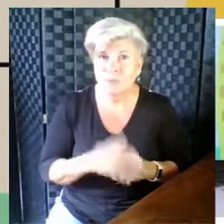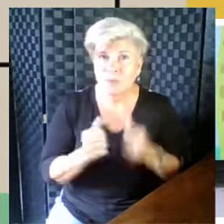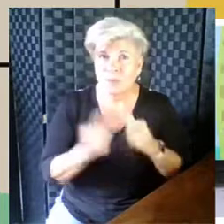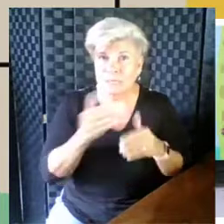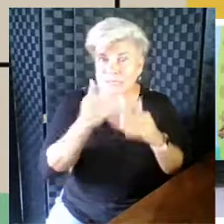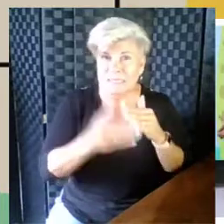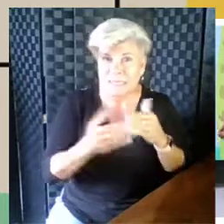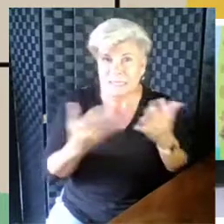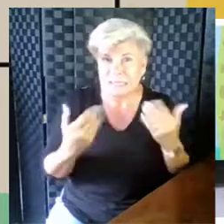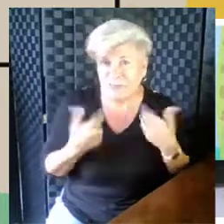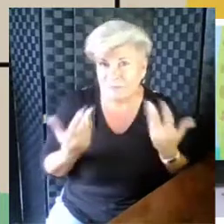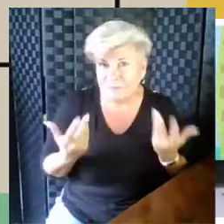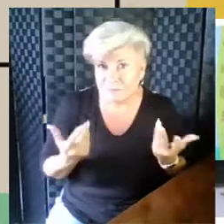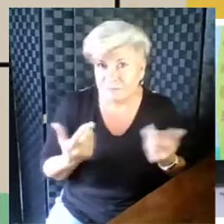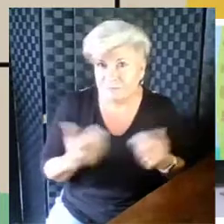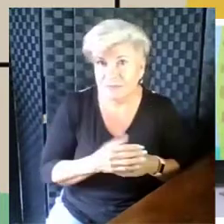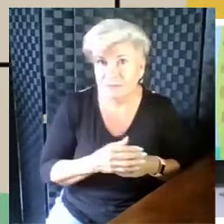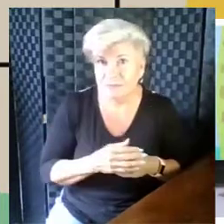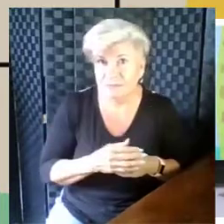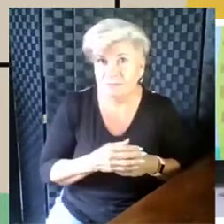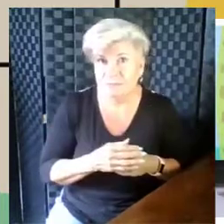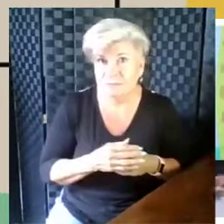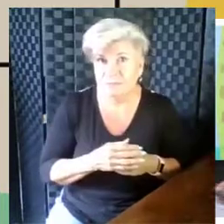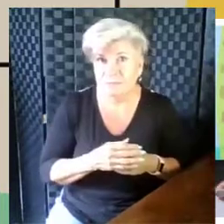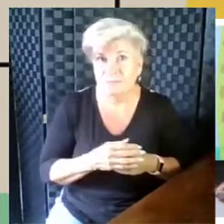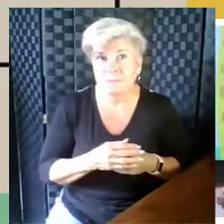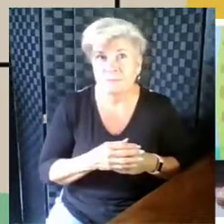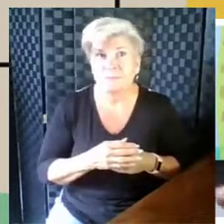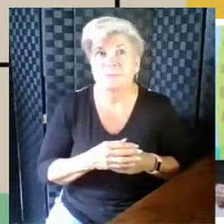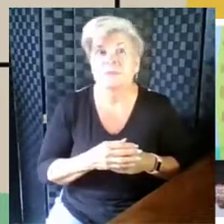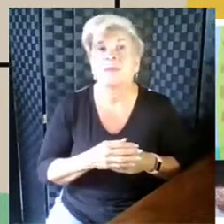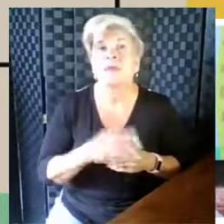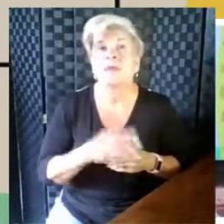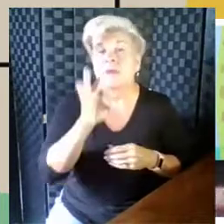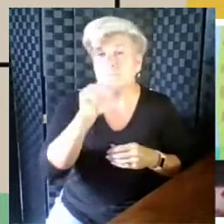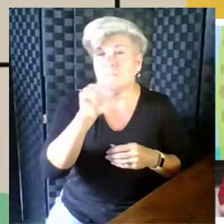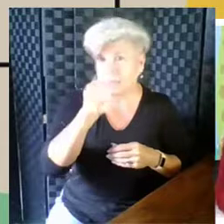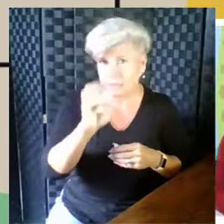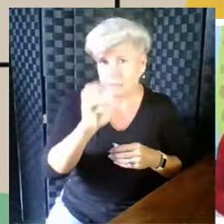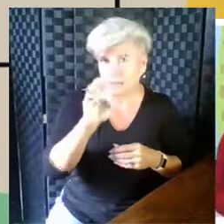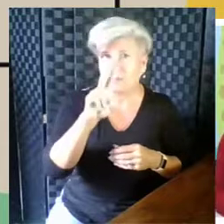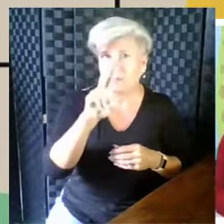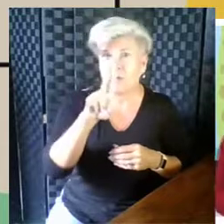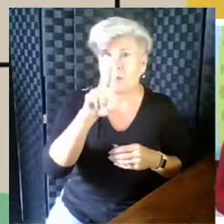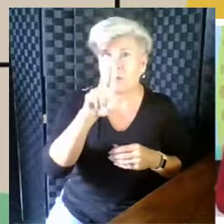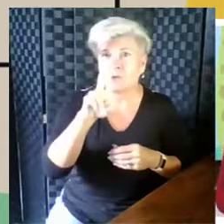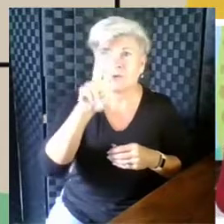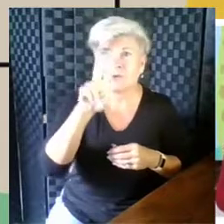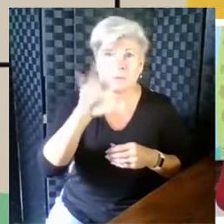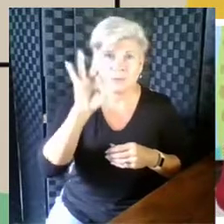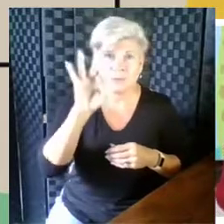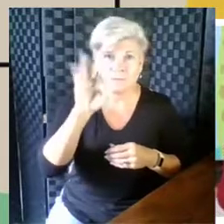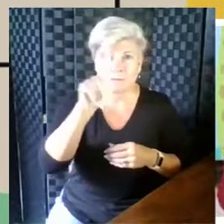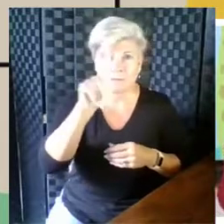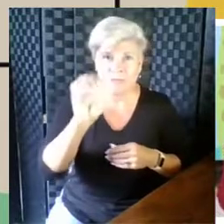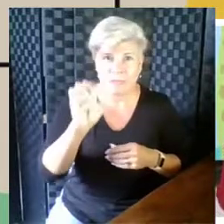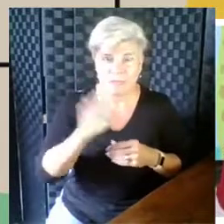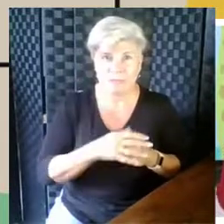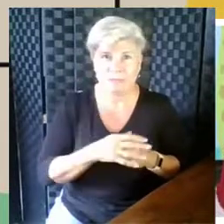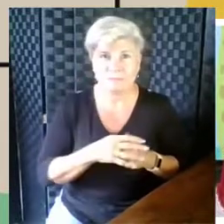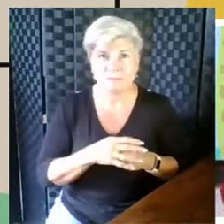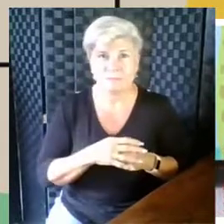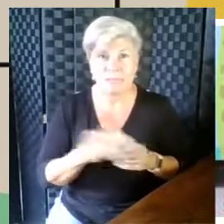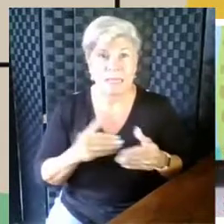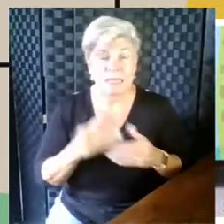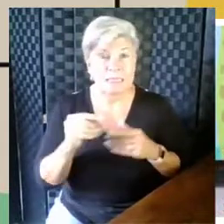Which ending sound do you hear? If you said FLE, you are correct.